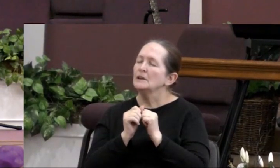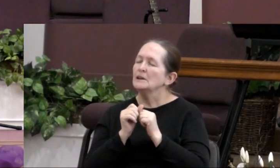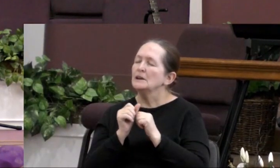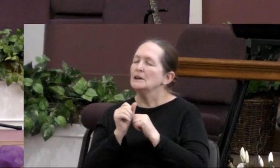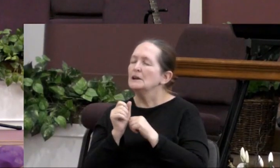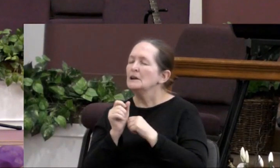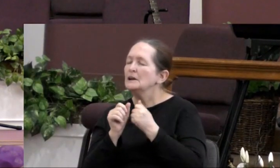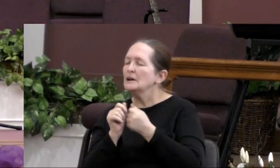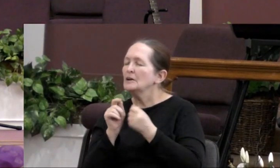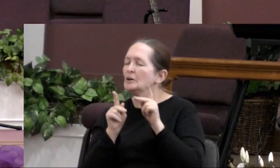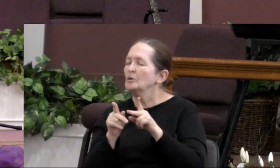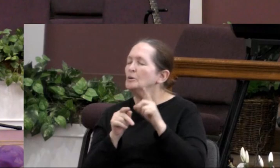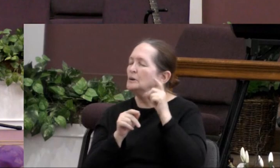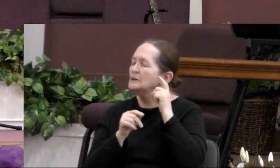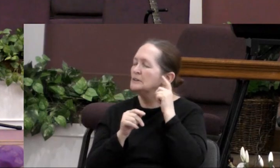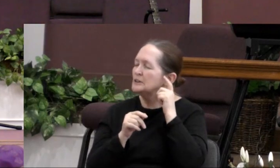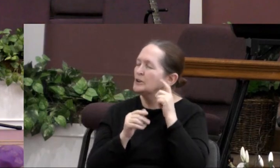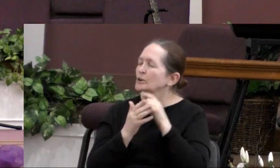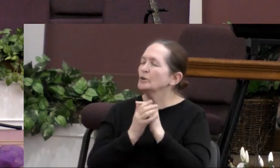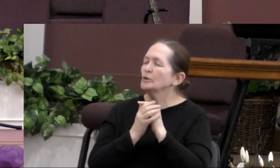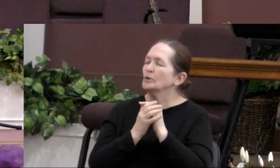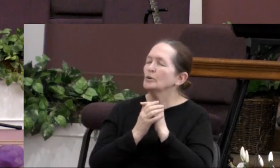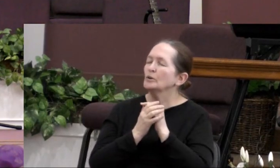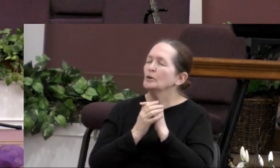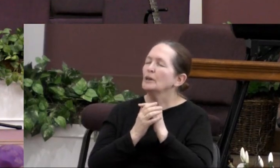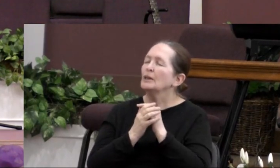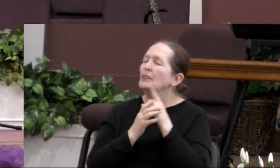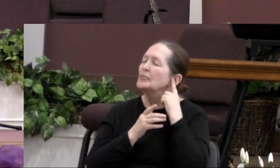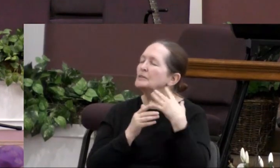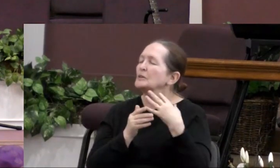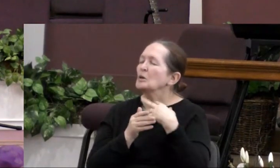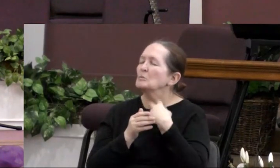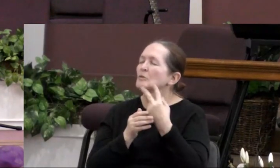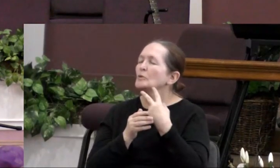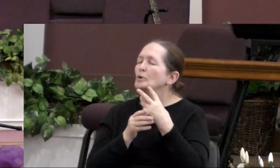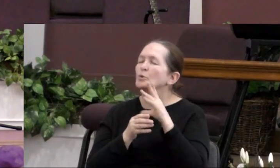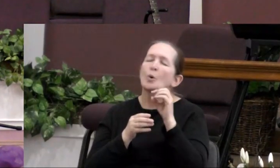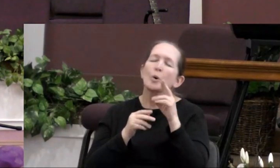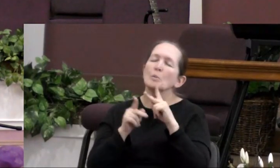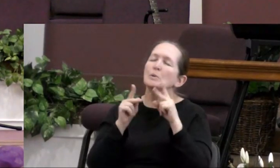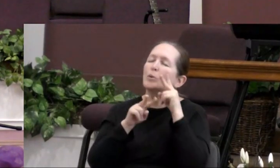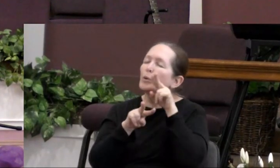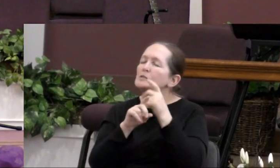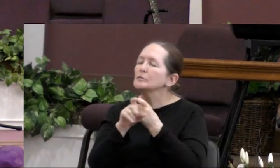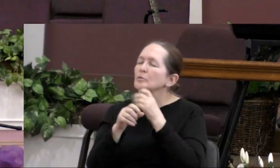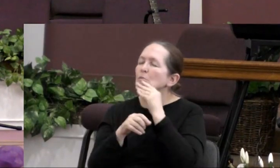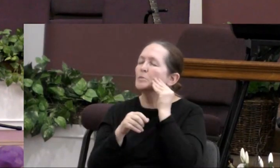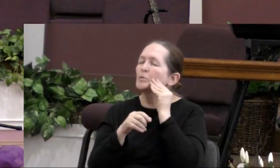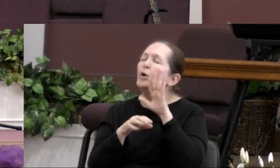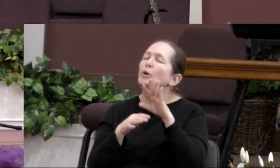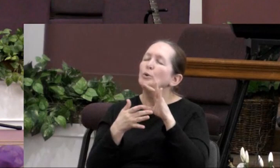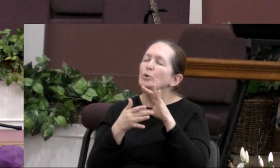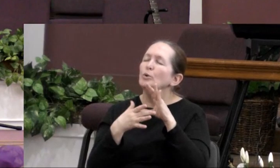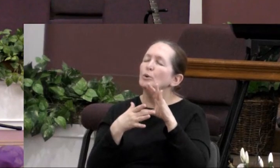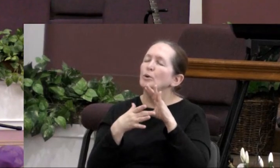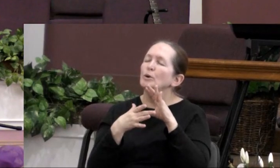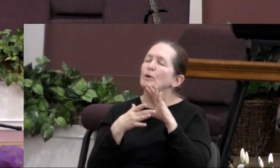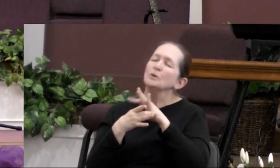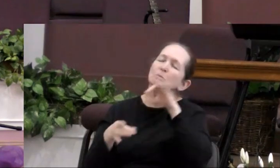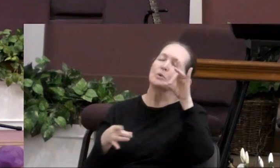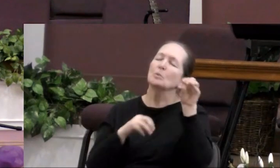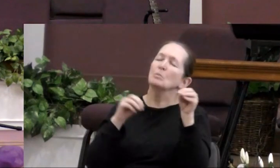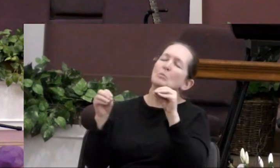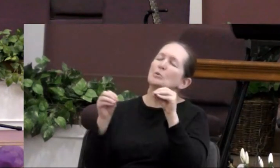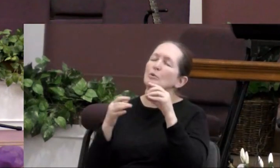in the sound of my voice or even watching from home right now, that your Spirit would move mightily through each and every one of